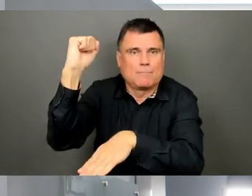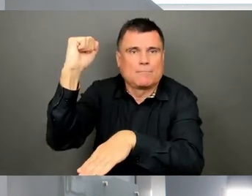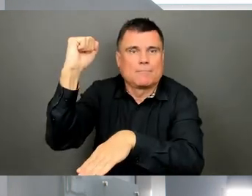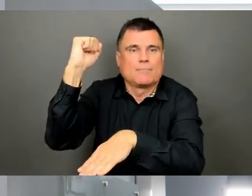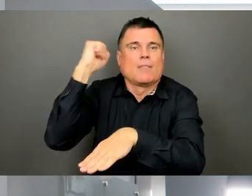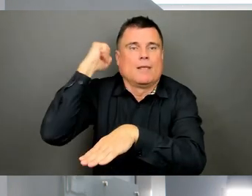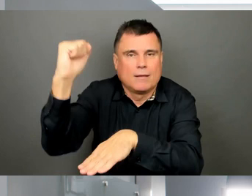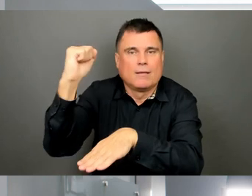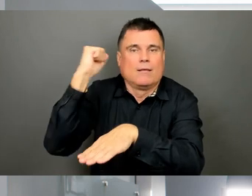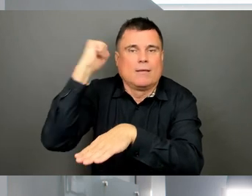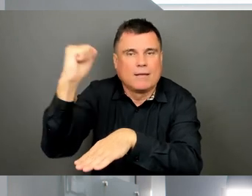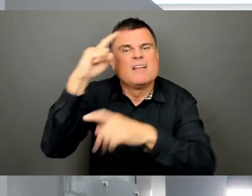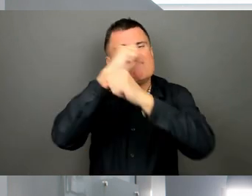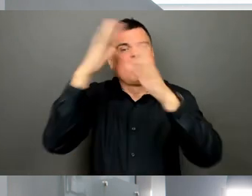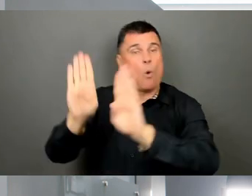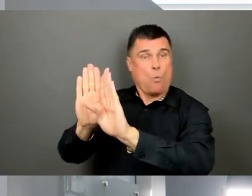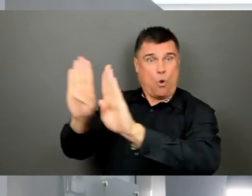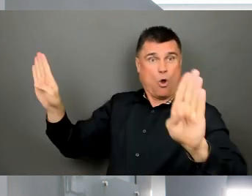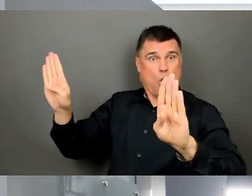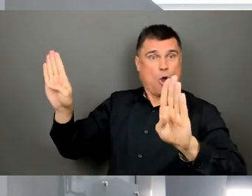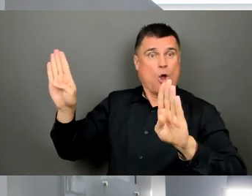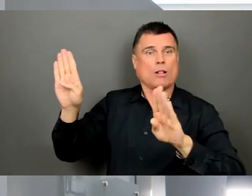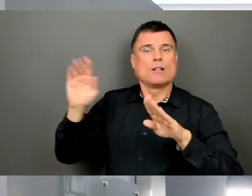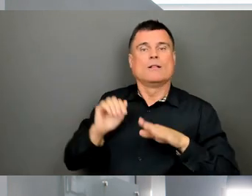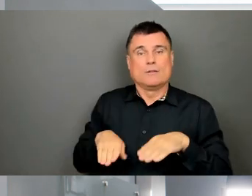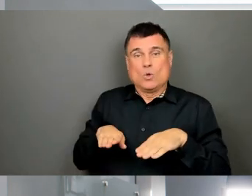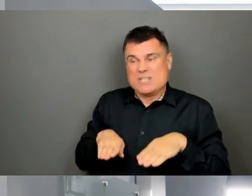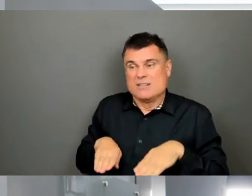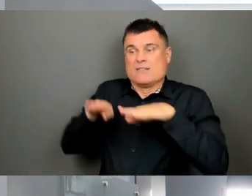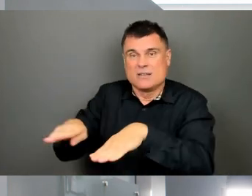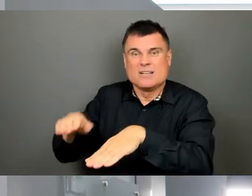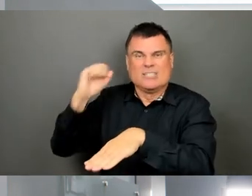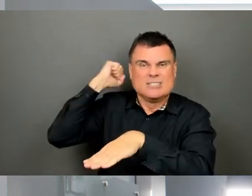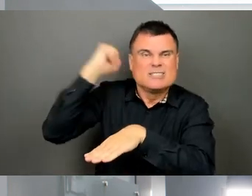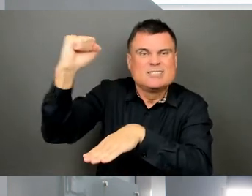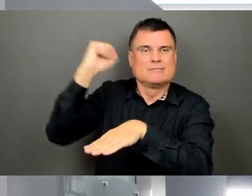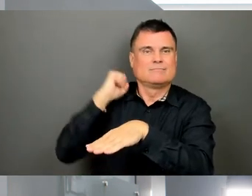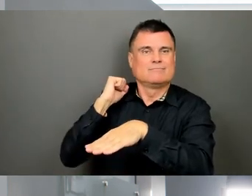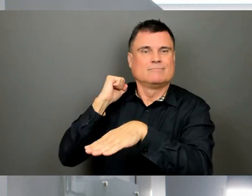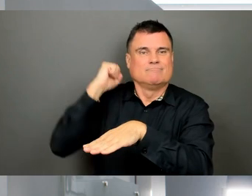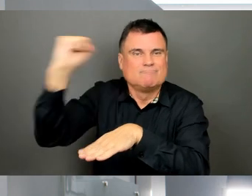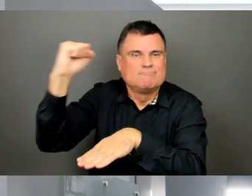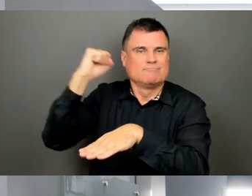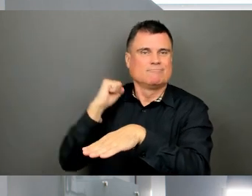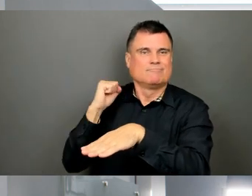And then you're like imagine like there's a wall and you're like touching the wall.